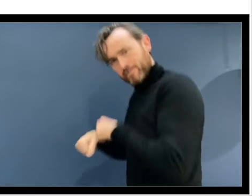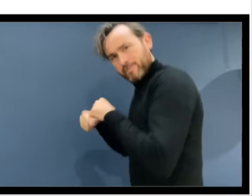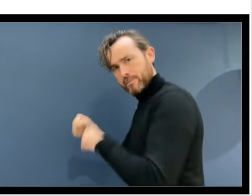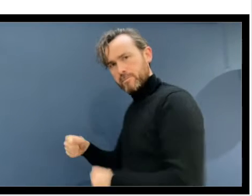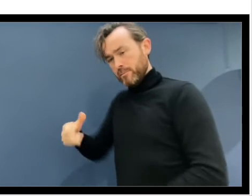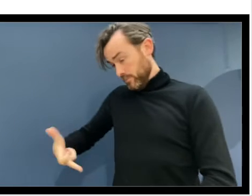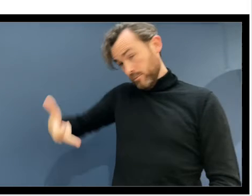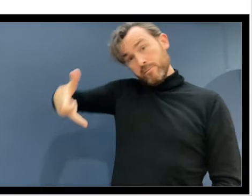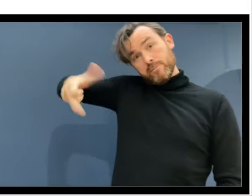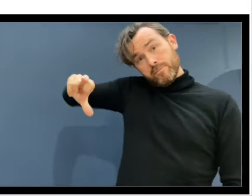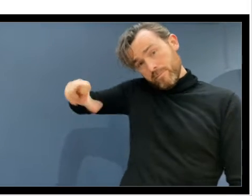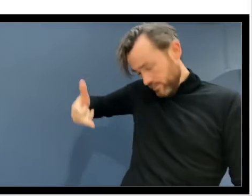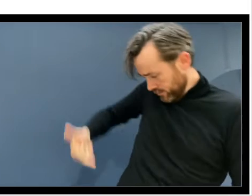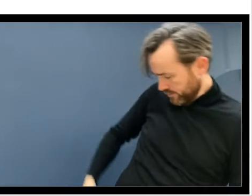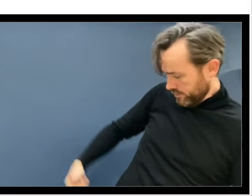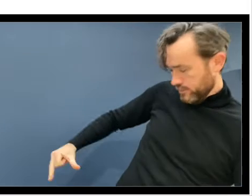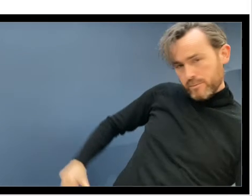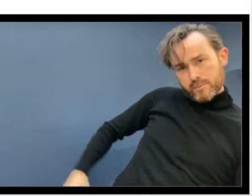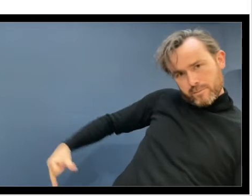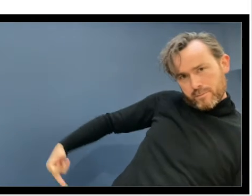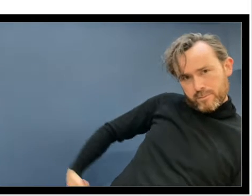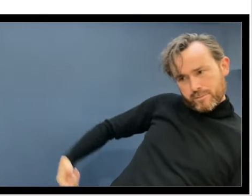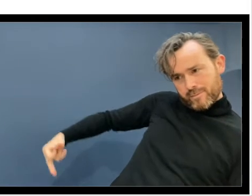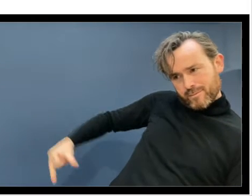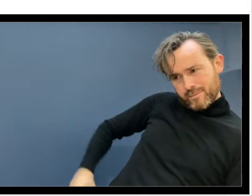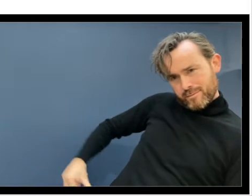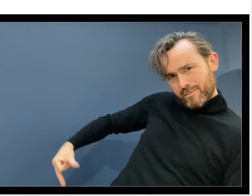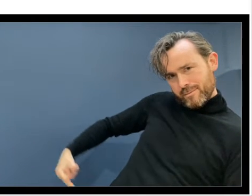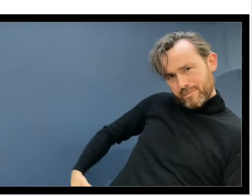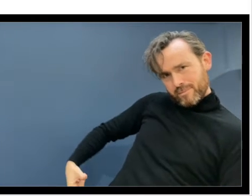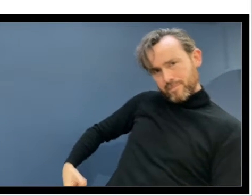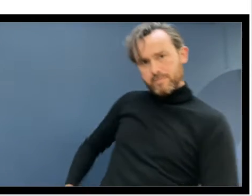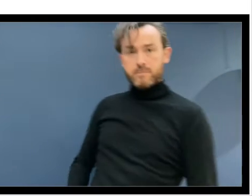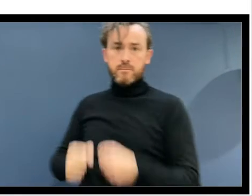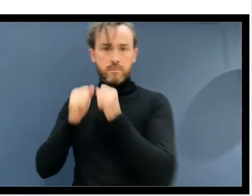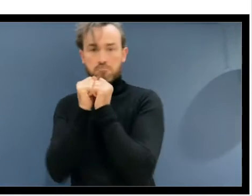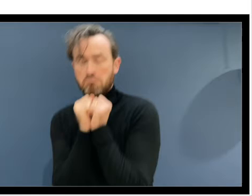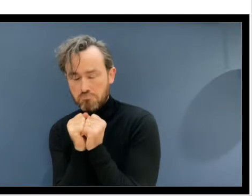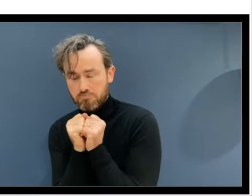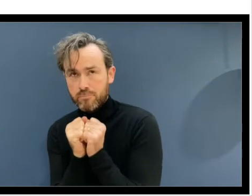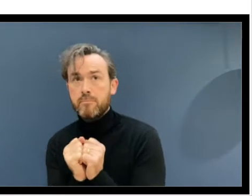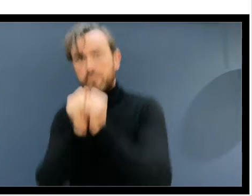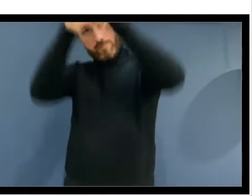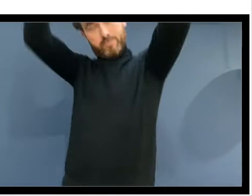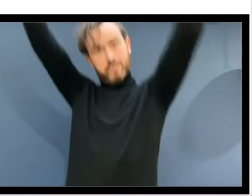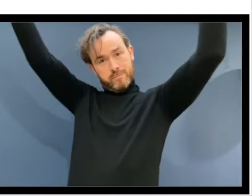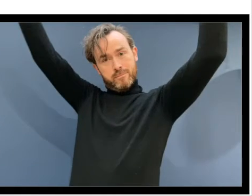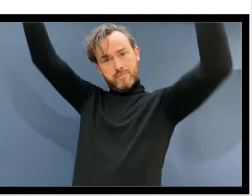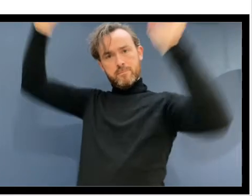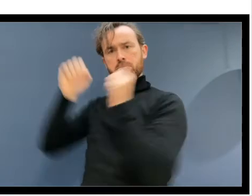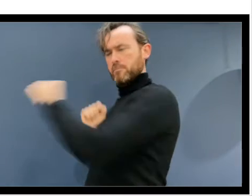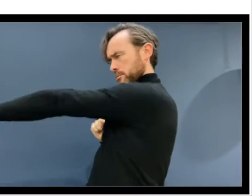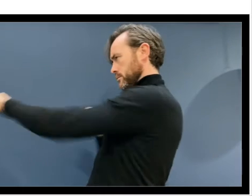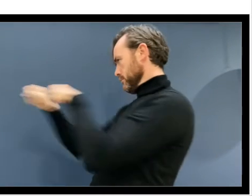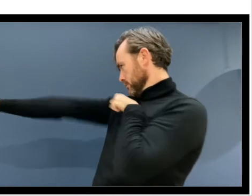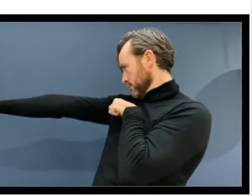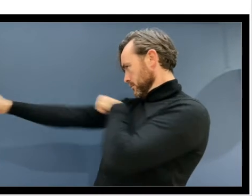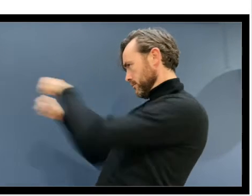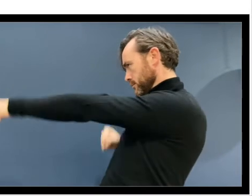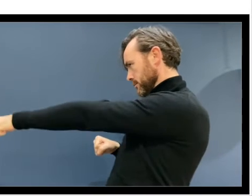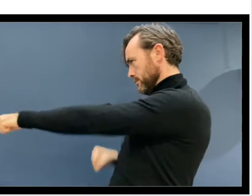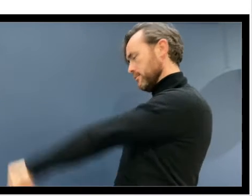for horse. I is for insects climbing up my shorts. J is for jack-in-a-box. K